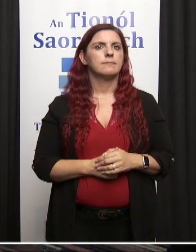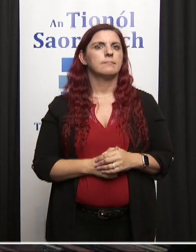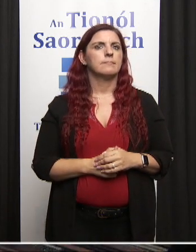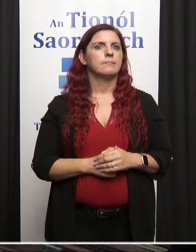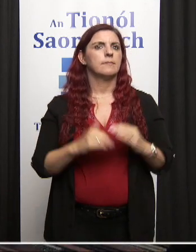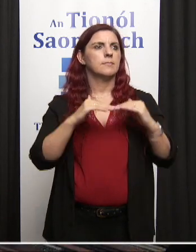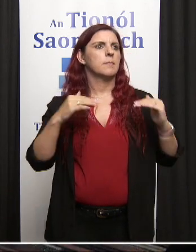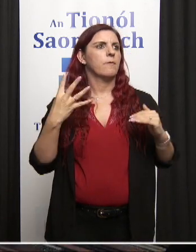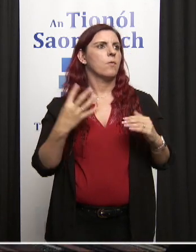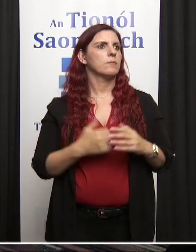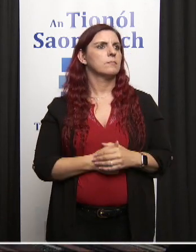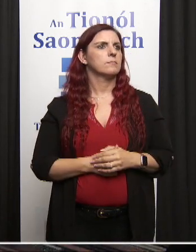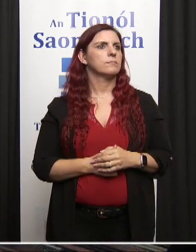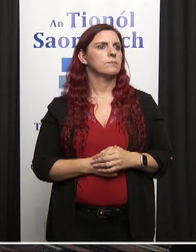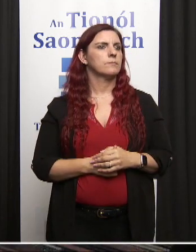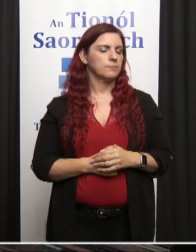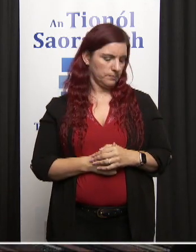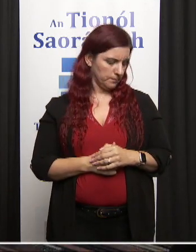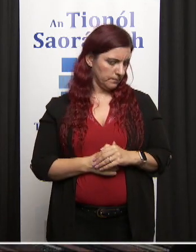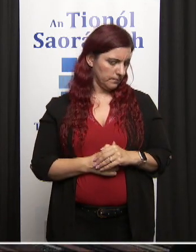not. Table 4.